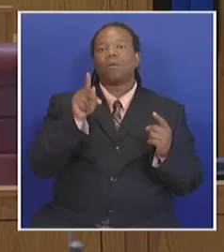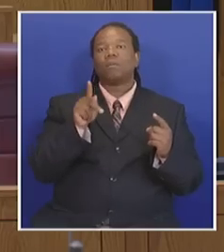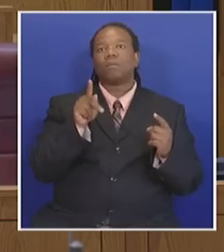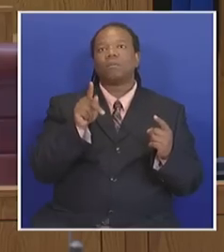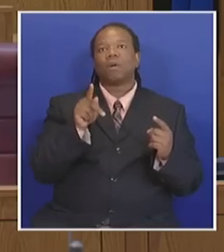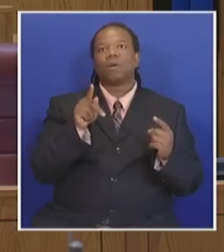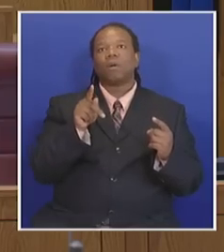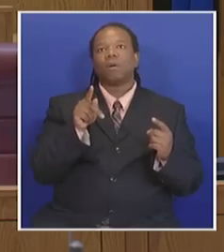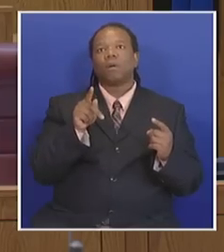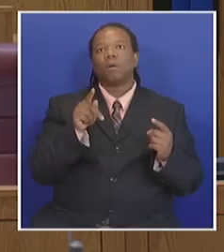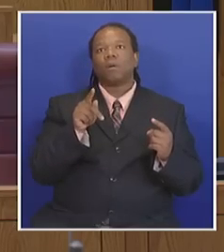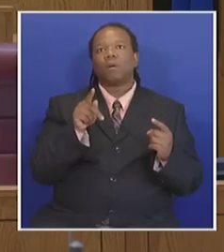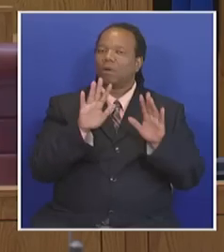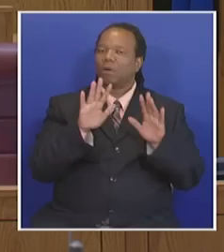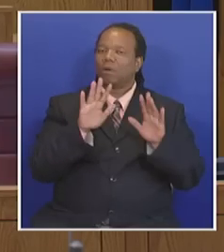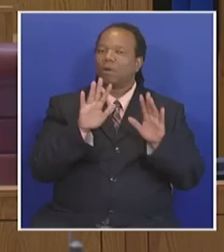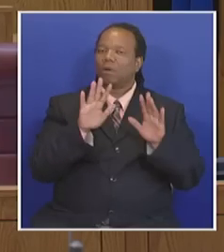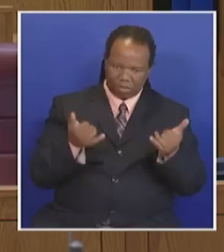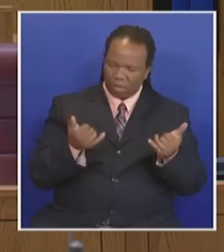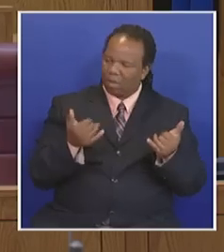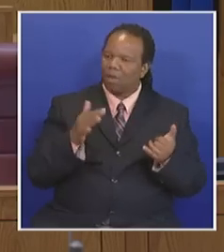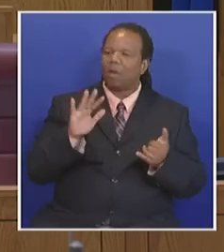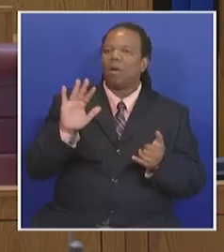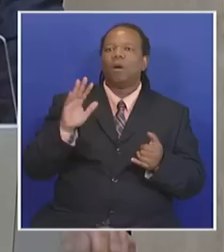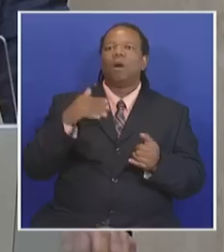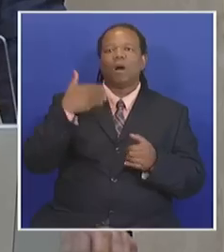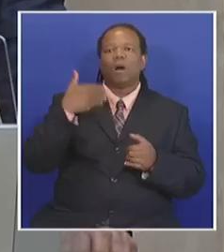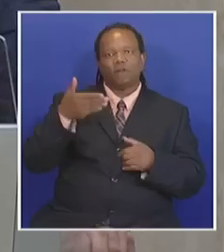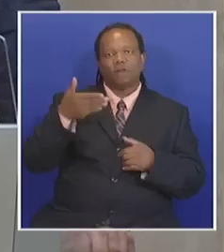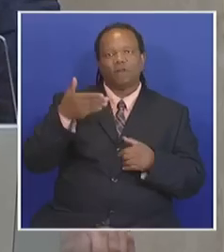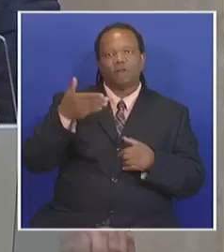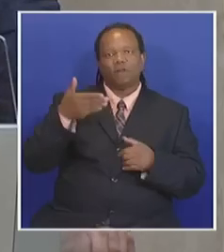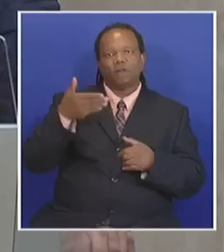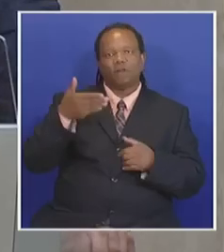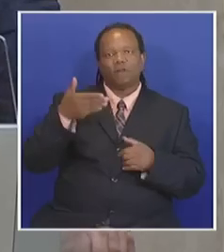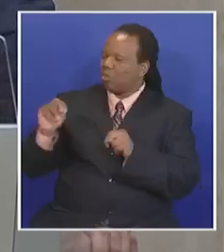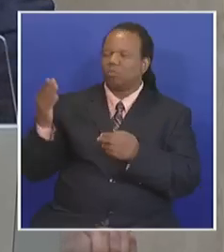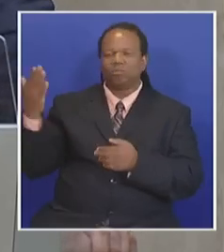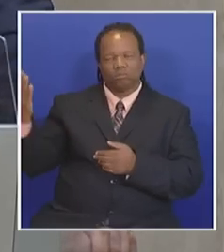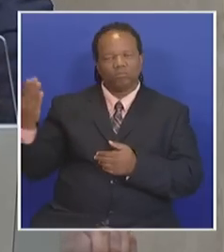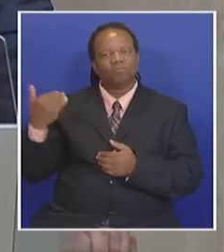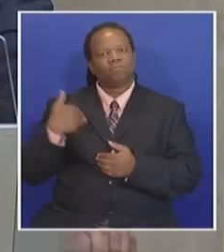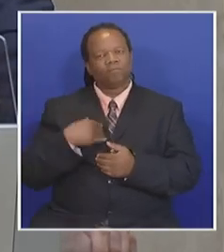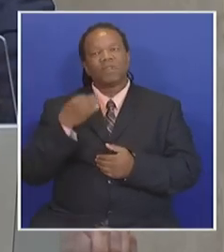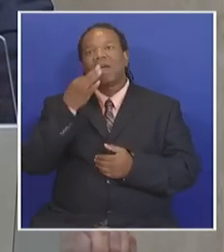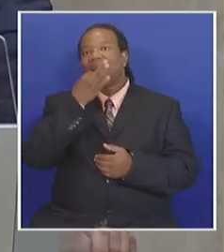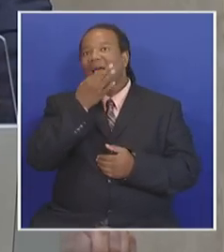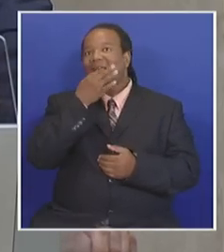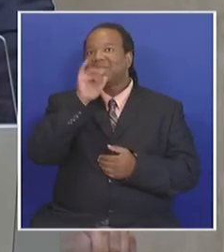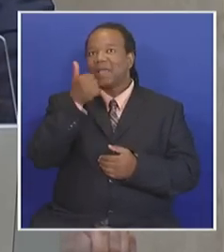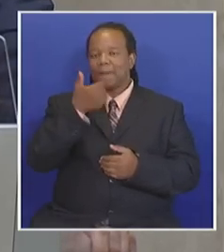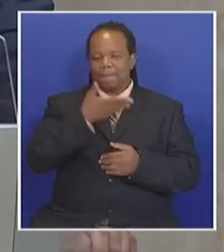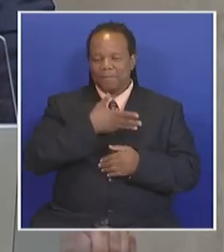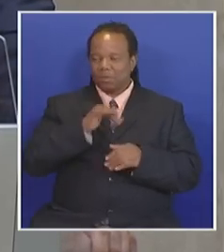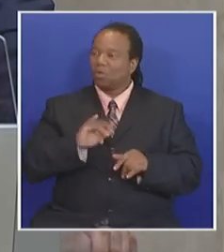will educate him after the debate. Honorable Chairperson, there's a definite no. And yes, as I say, Madam Chairperson, and I'd ask you to listen